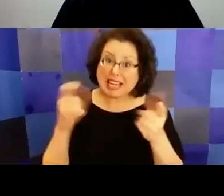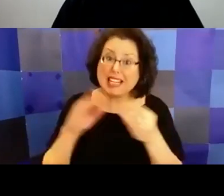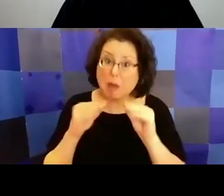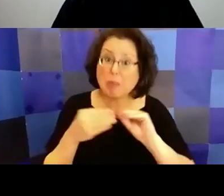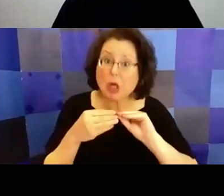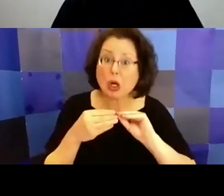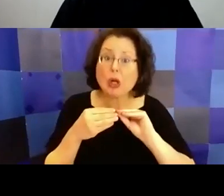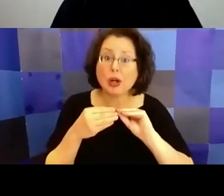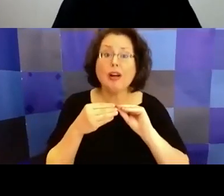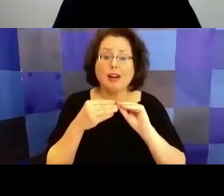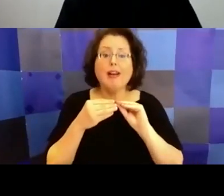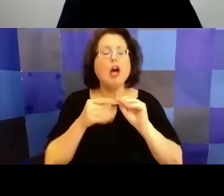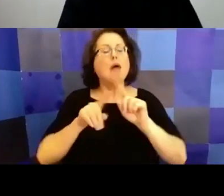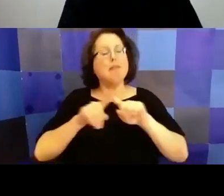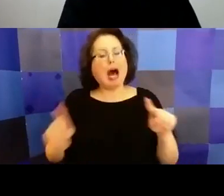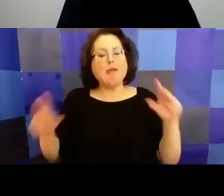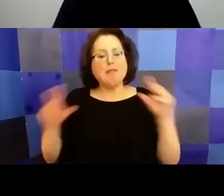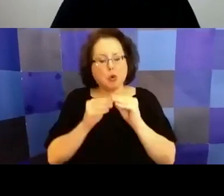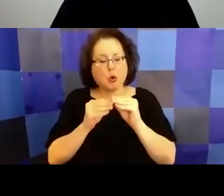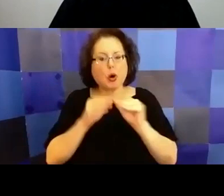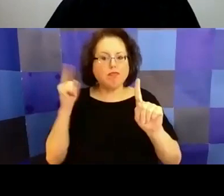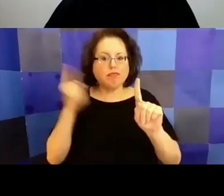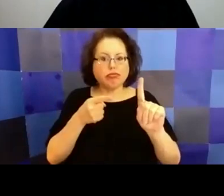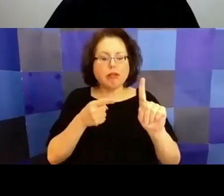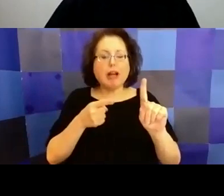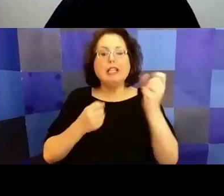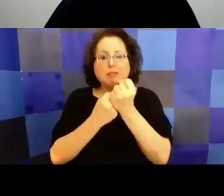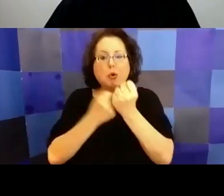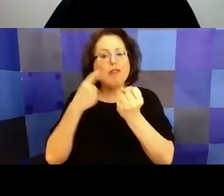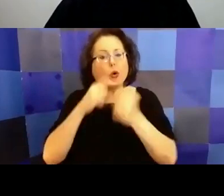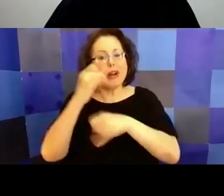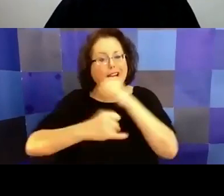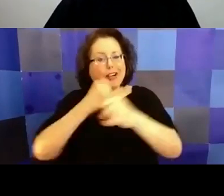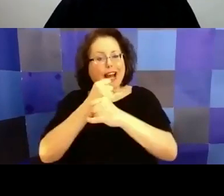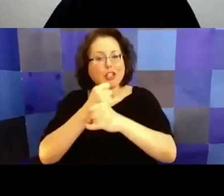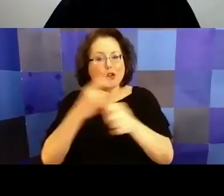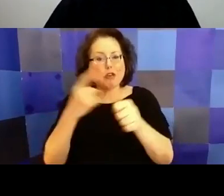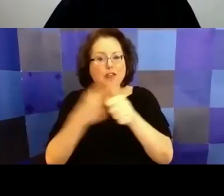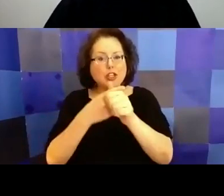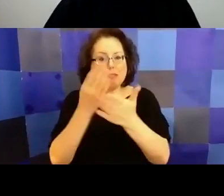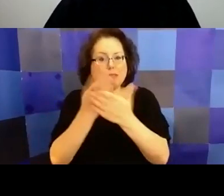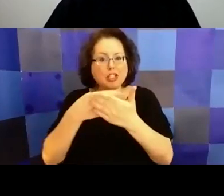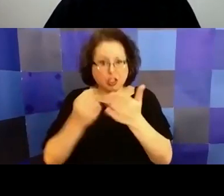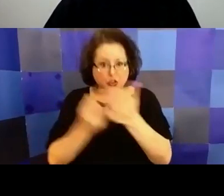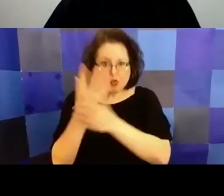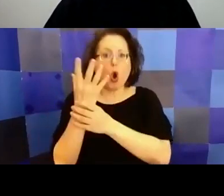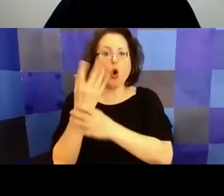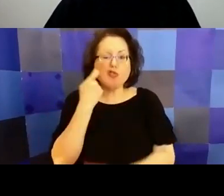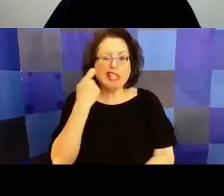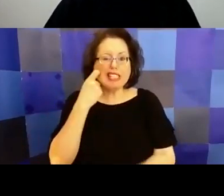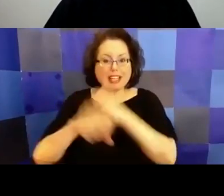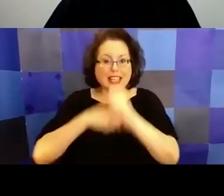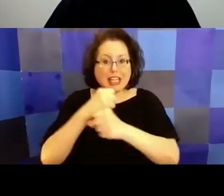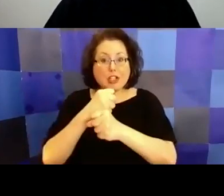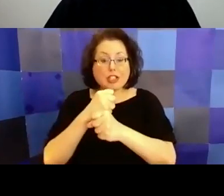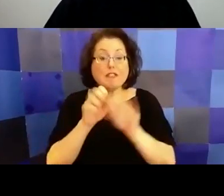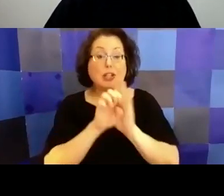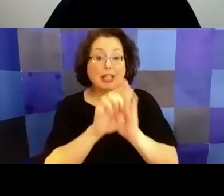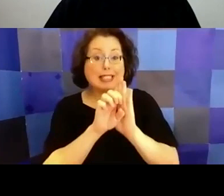But even more, the support for international affairs budget has been growing in the past years. And for instance,